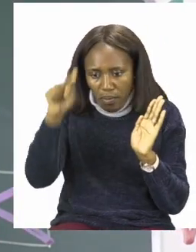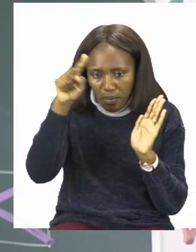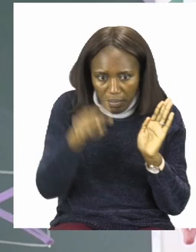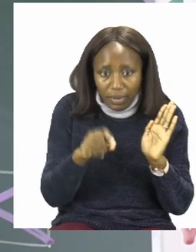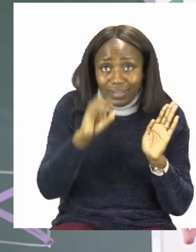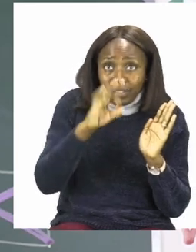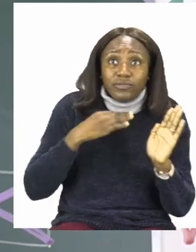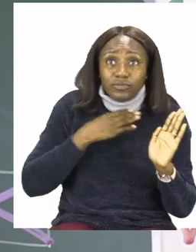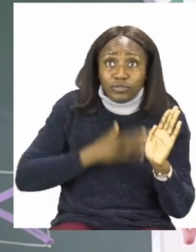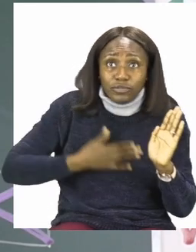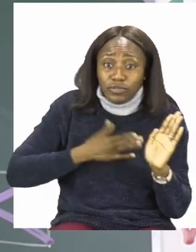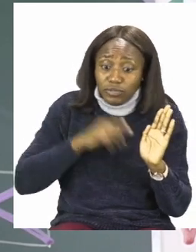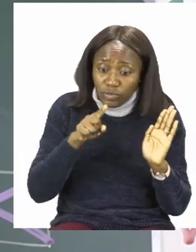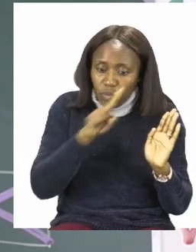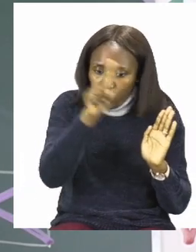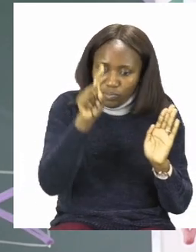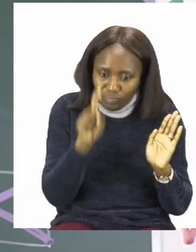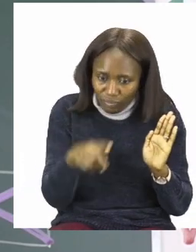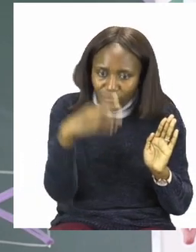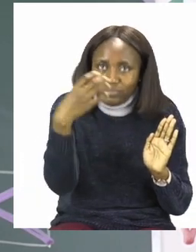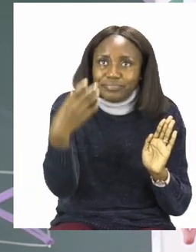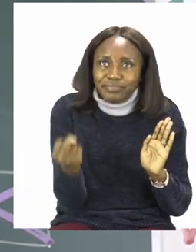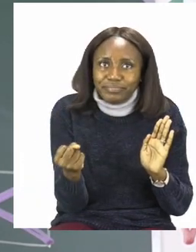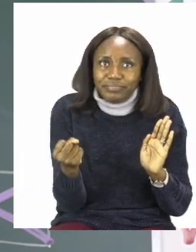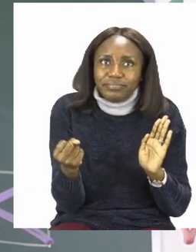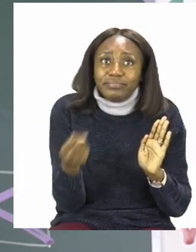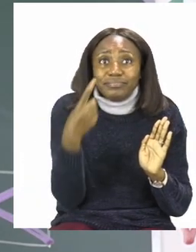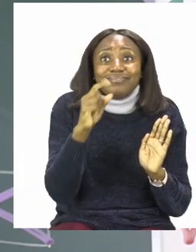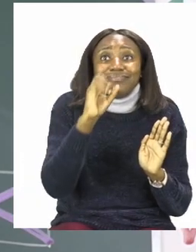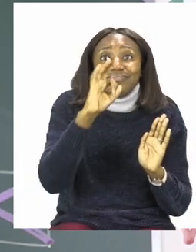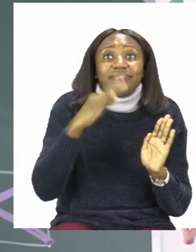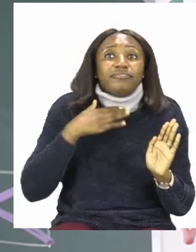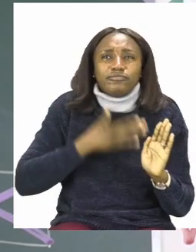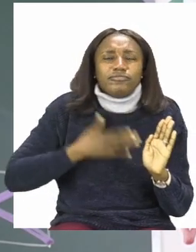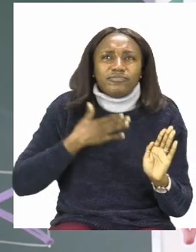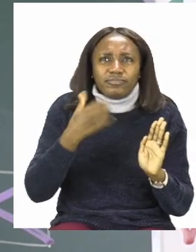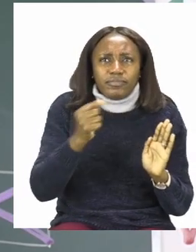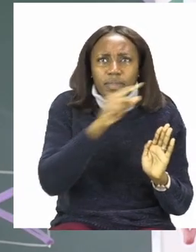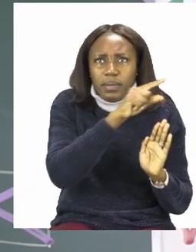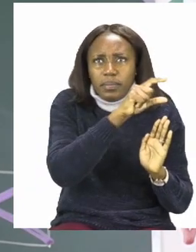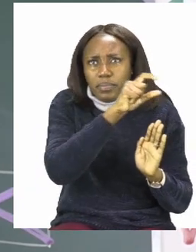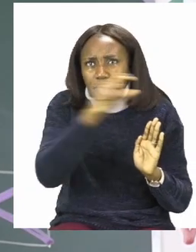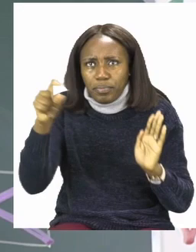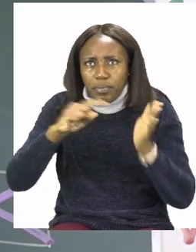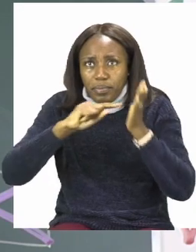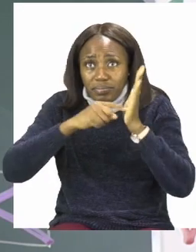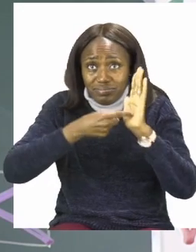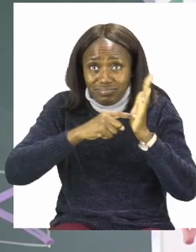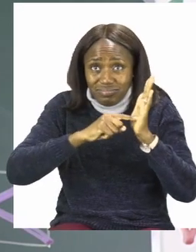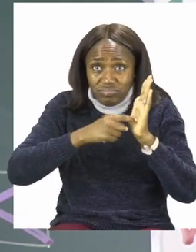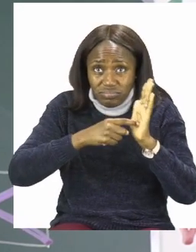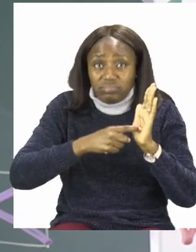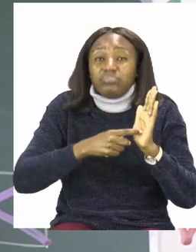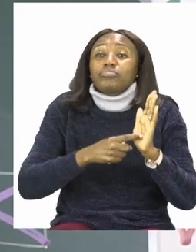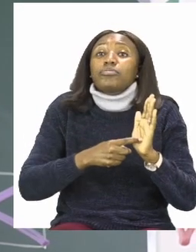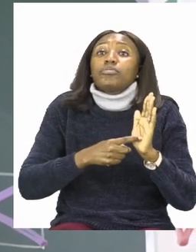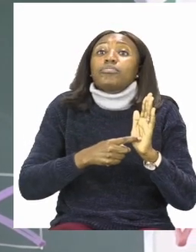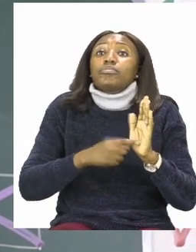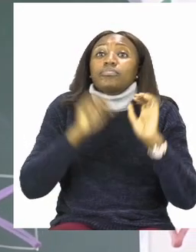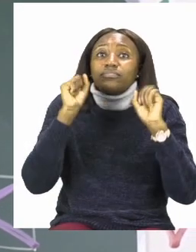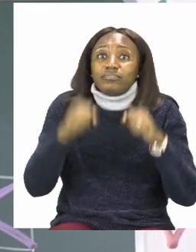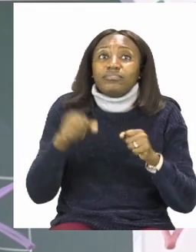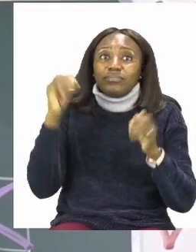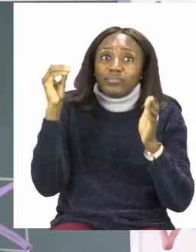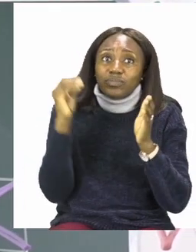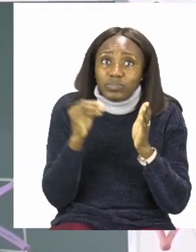it is a question. But if it is a statement, which means there is no need for an answer and looks like